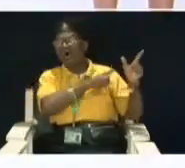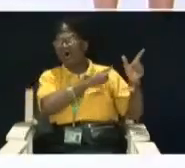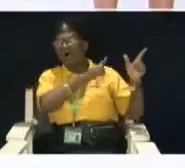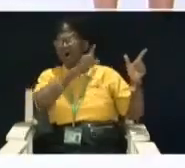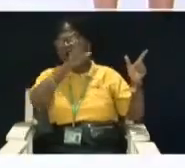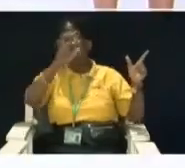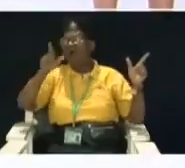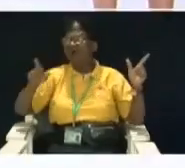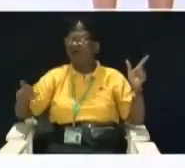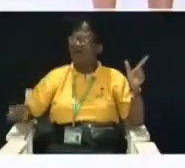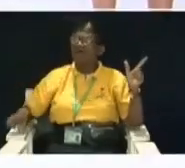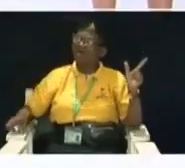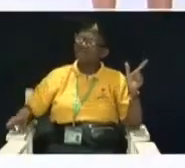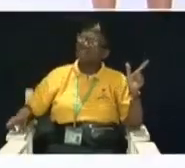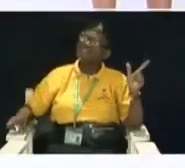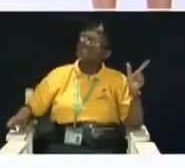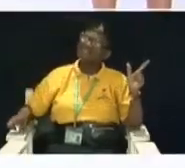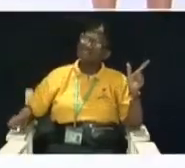Lord,